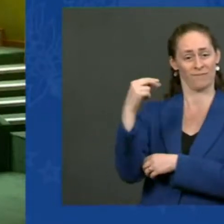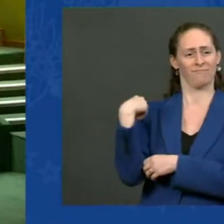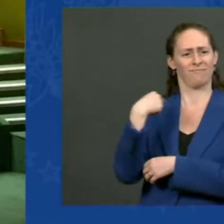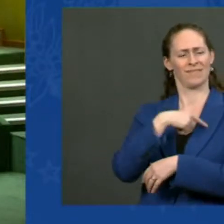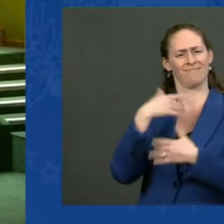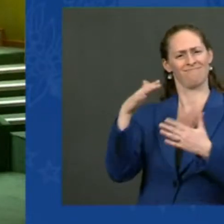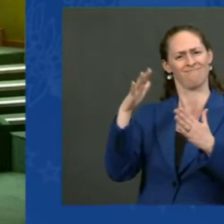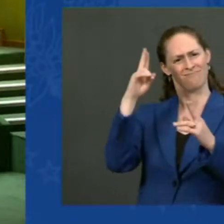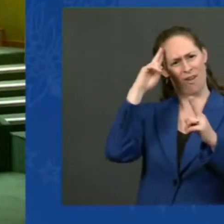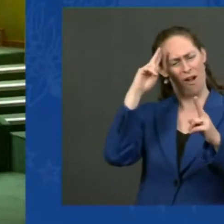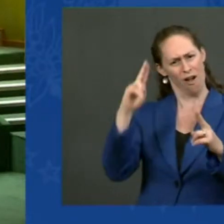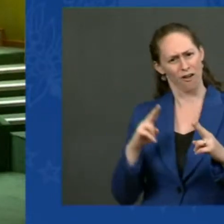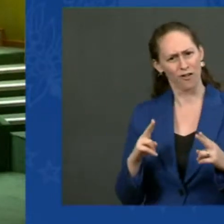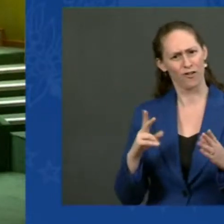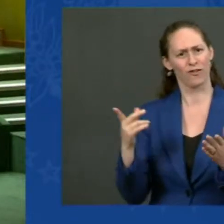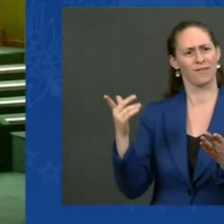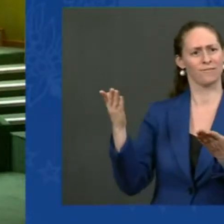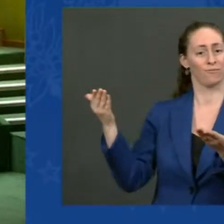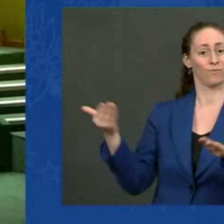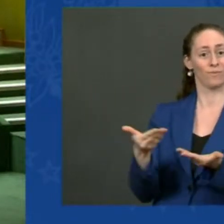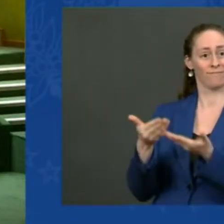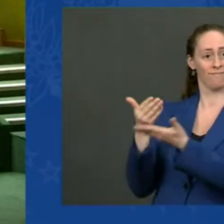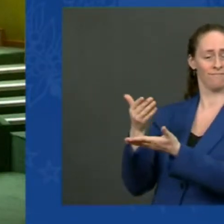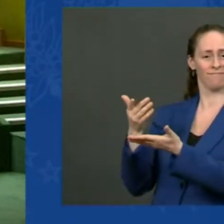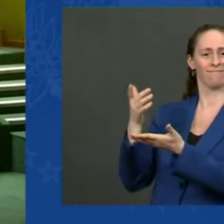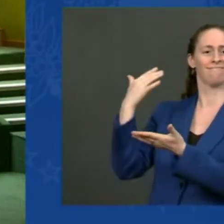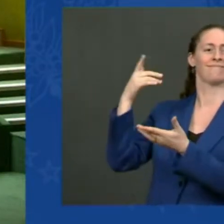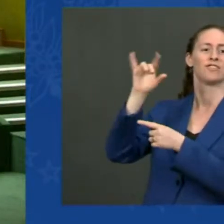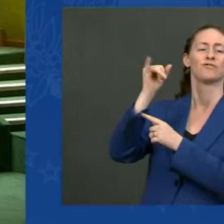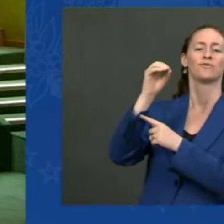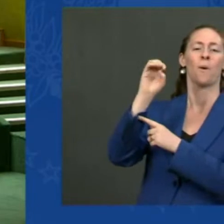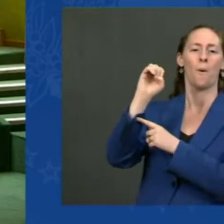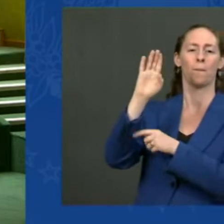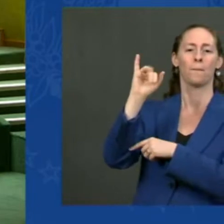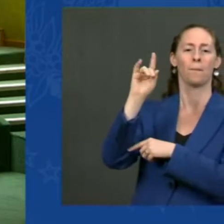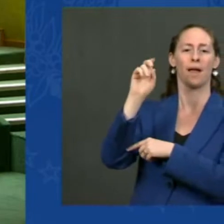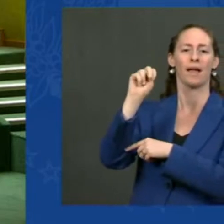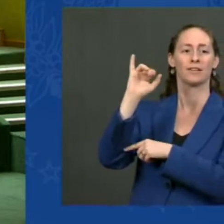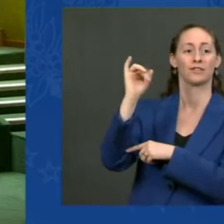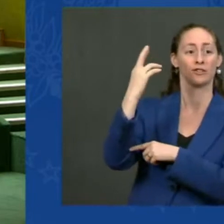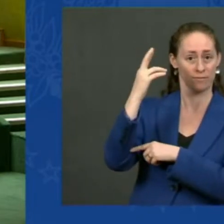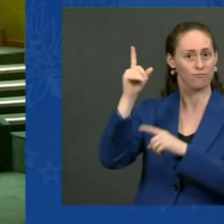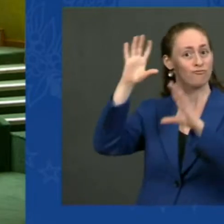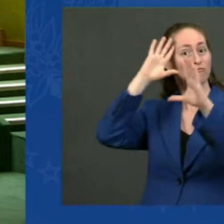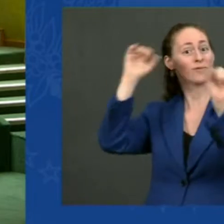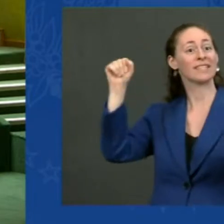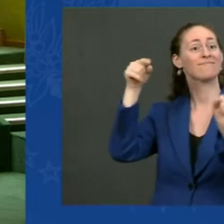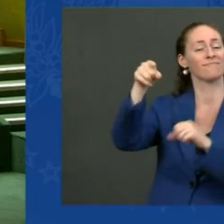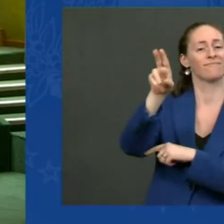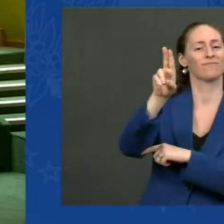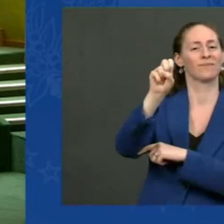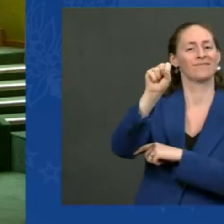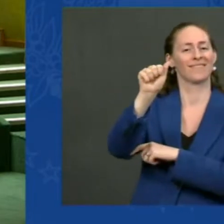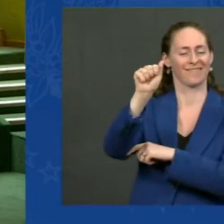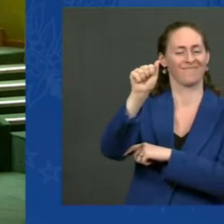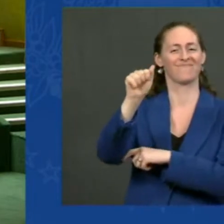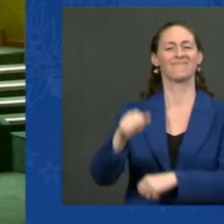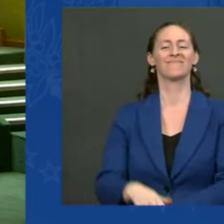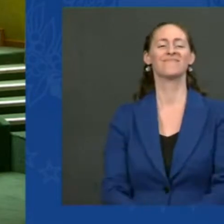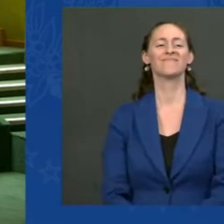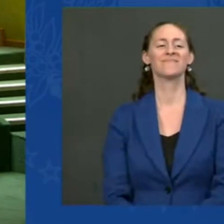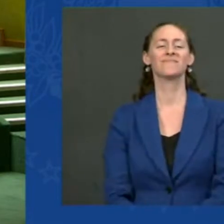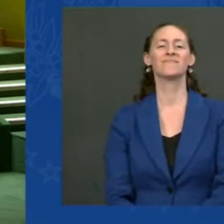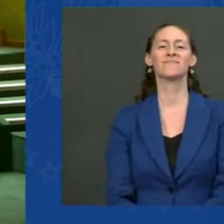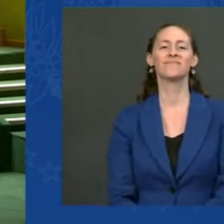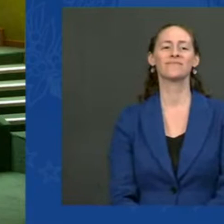His Excellency Joseph R. Biden Jr., President of the United States of America, and to invite